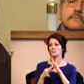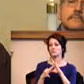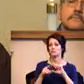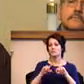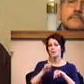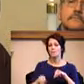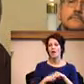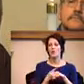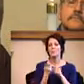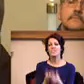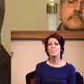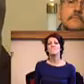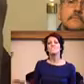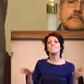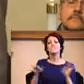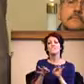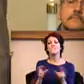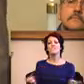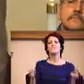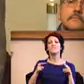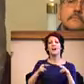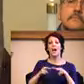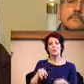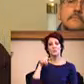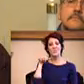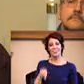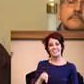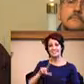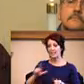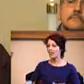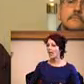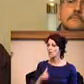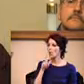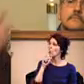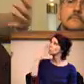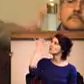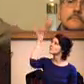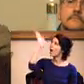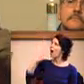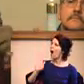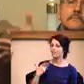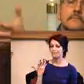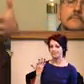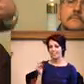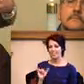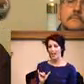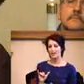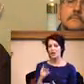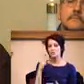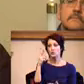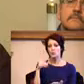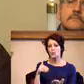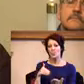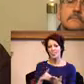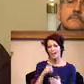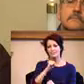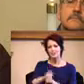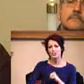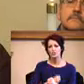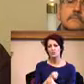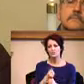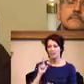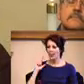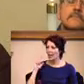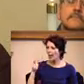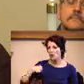values of his life the values of who God is and here we are 2,000 years later and we're still struggling with